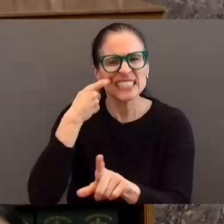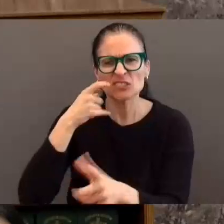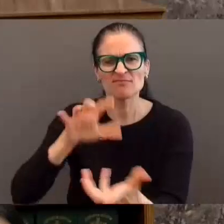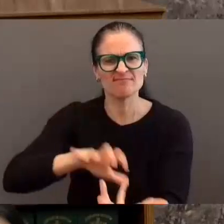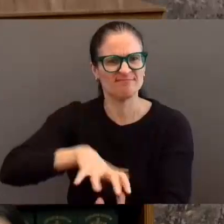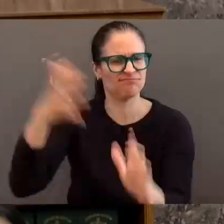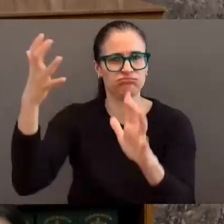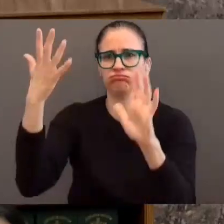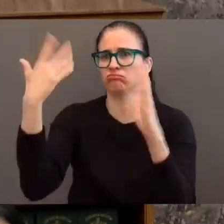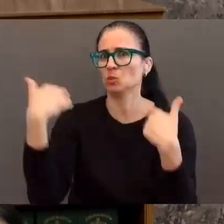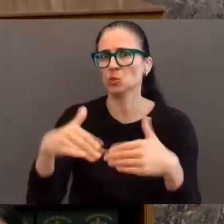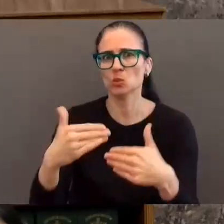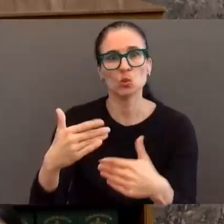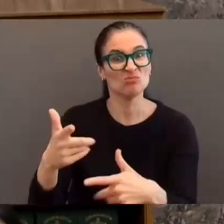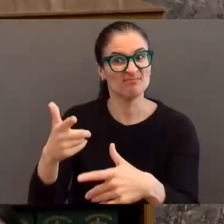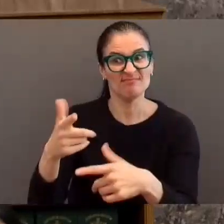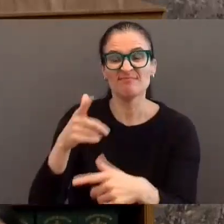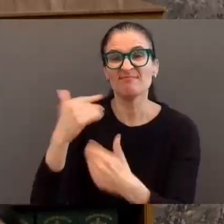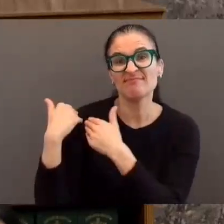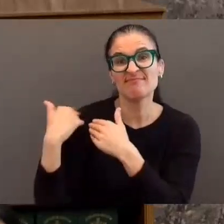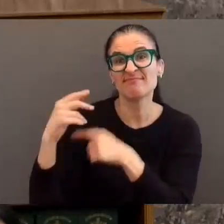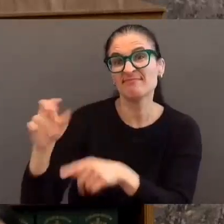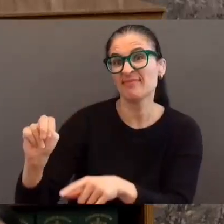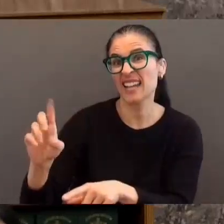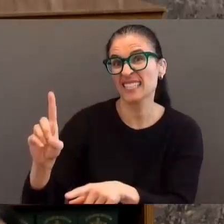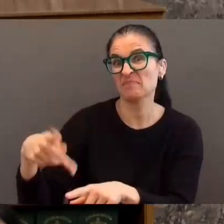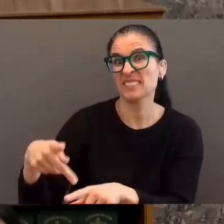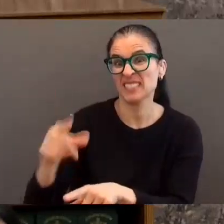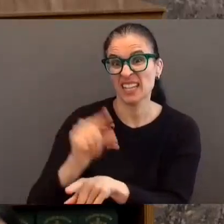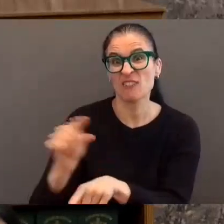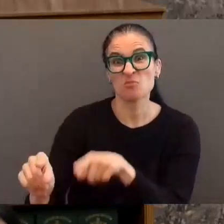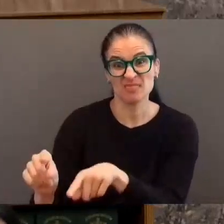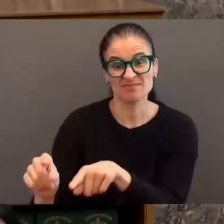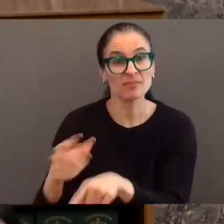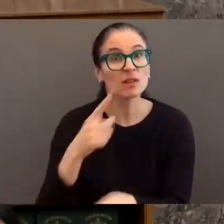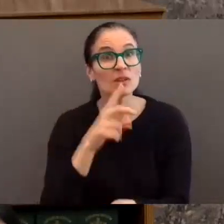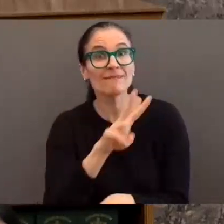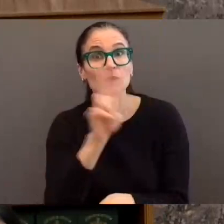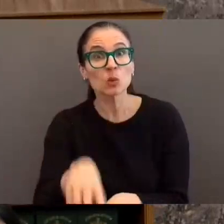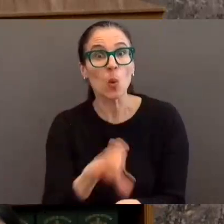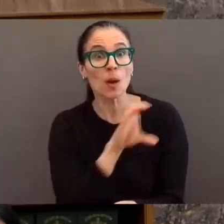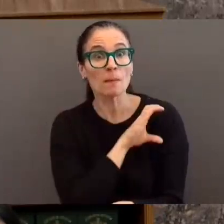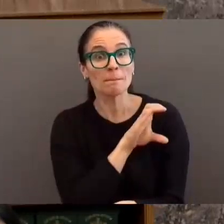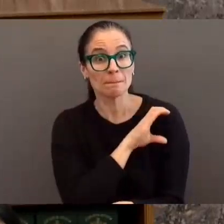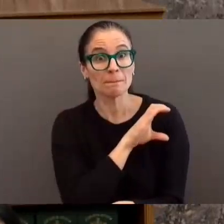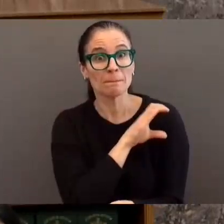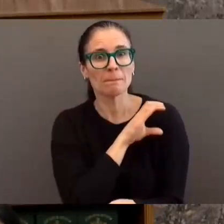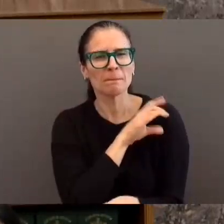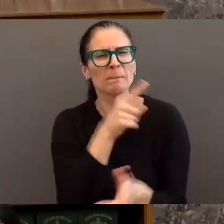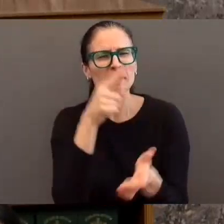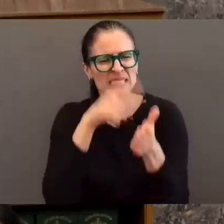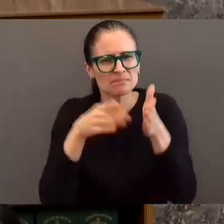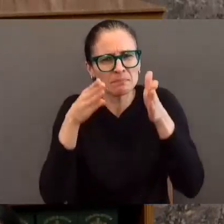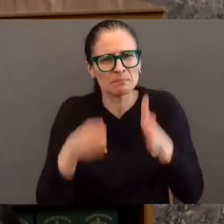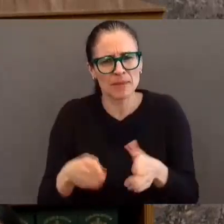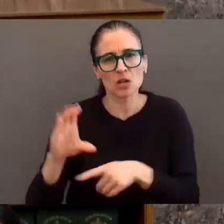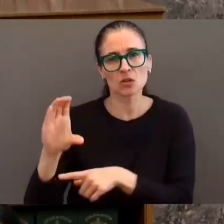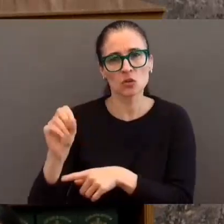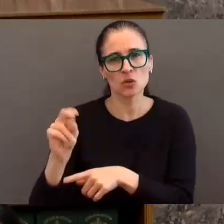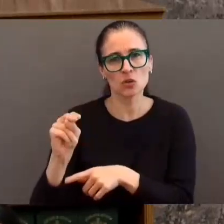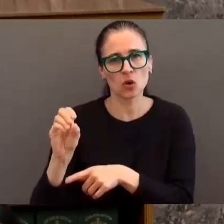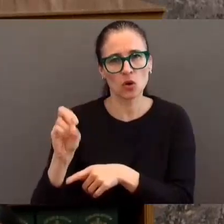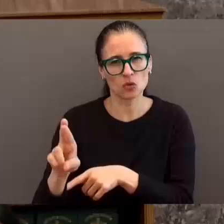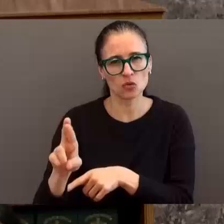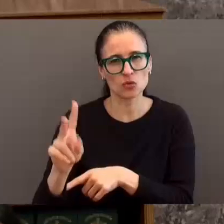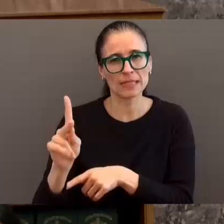strong supporter of harm reduction, now admits it's worse than ever. The Premier said safe supply and supportive housing